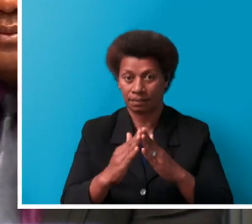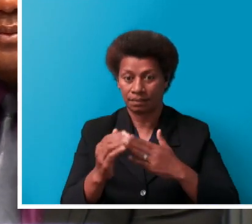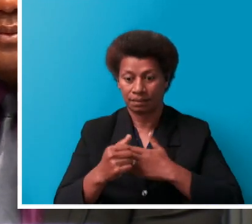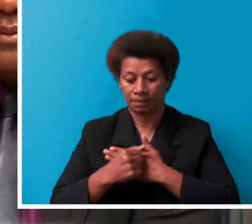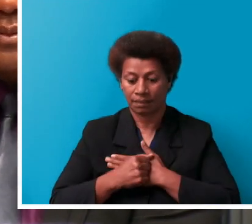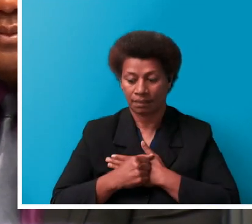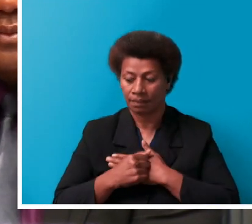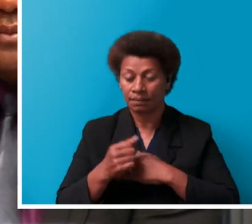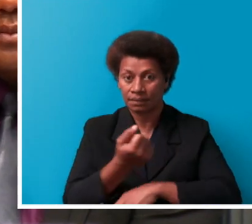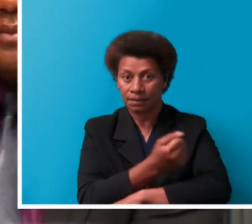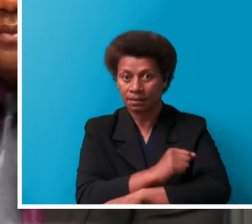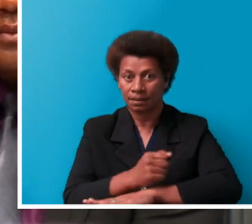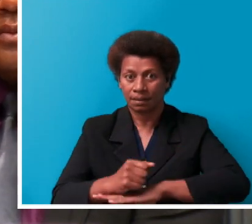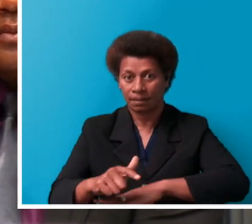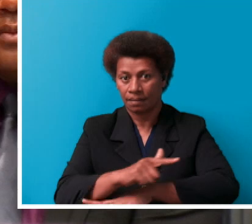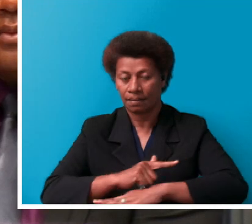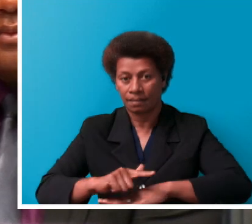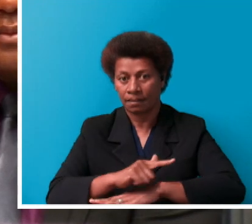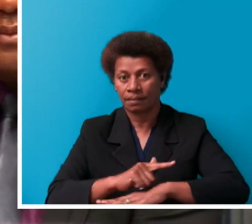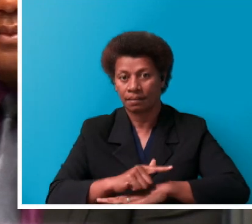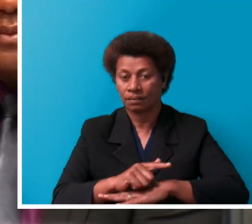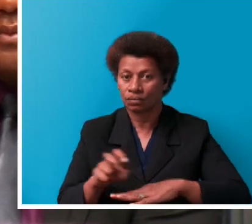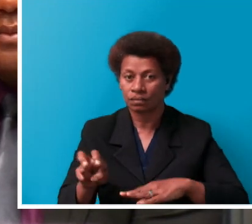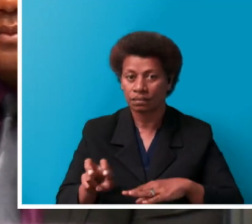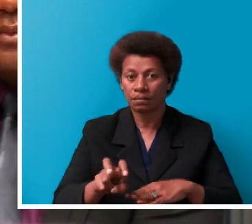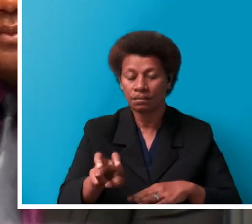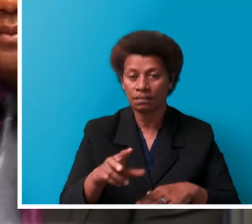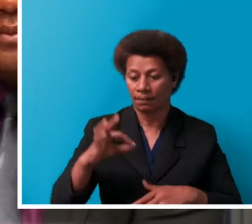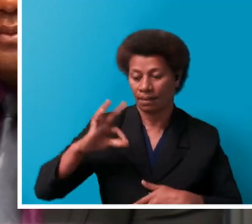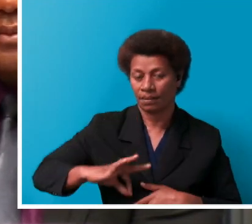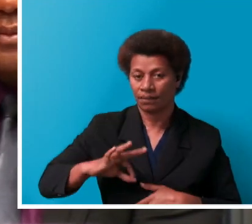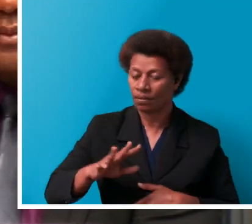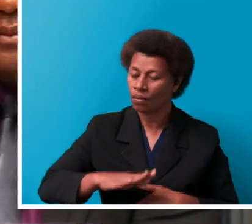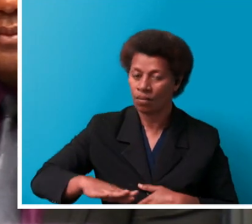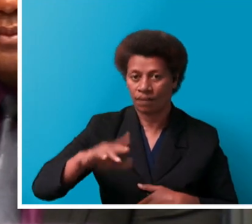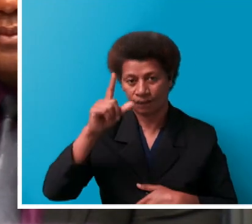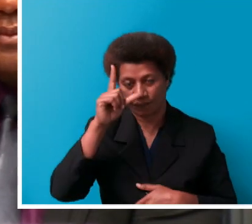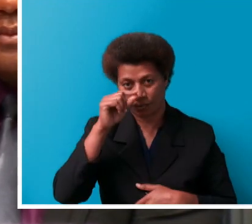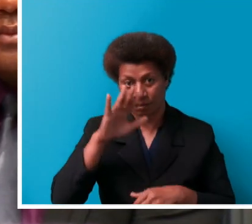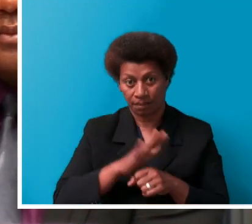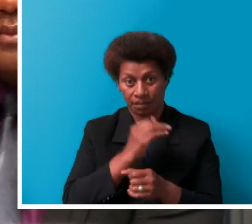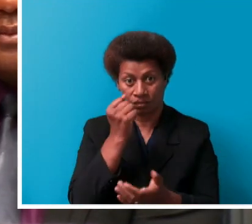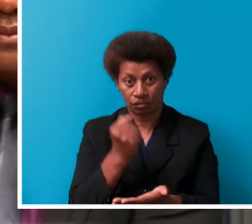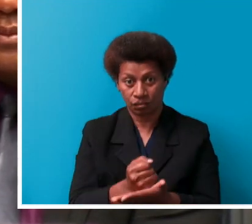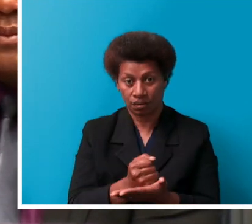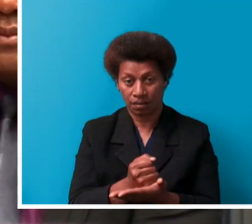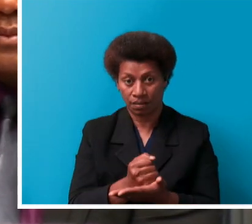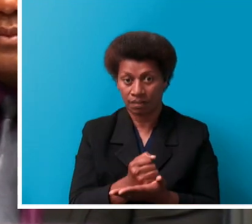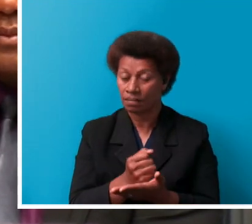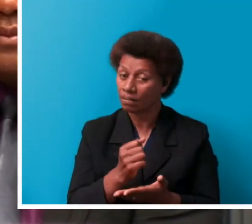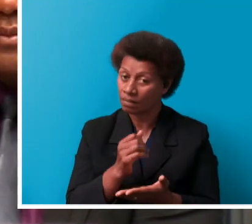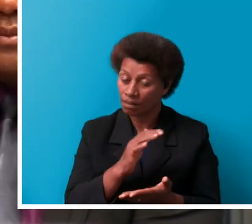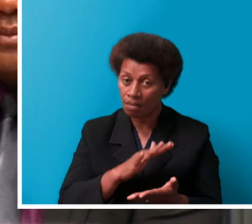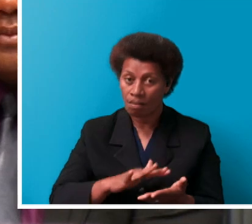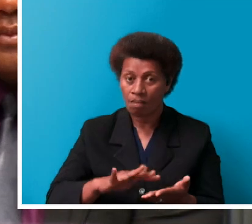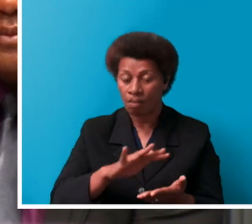sustainable sea and land transport system that will benefit all the Fijians, ensuring that the wheels of progress keep